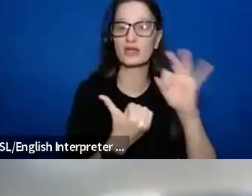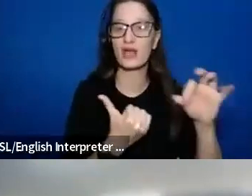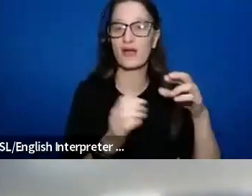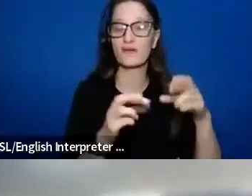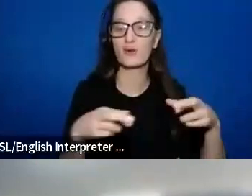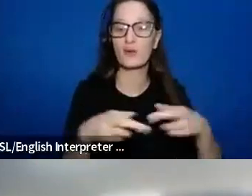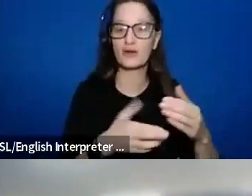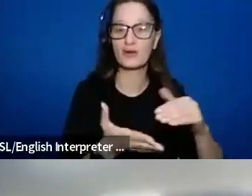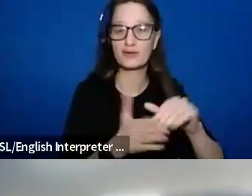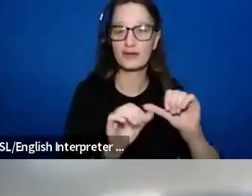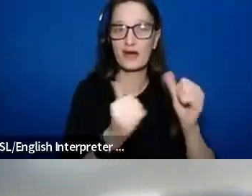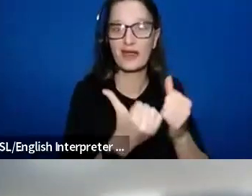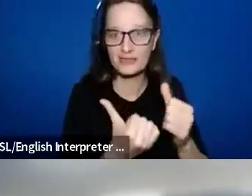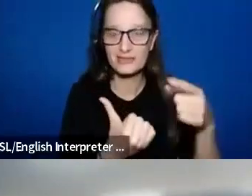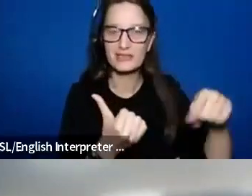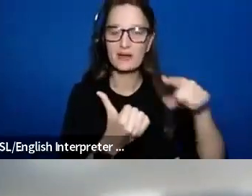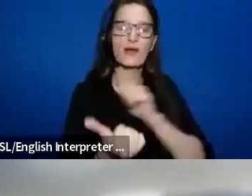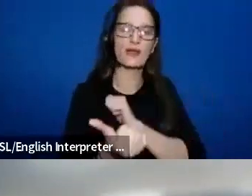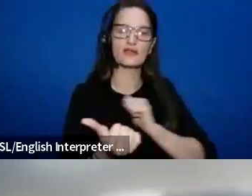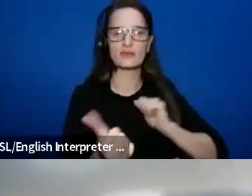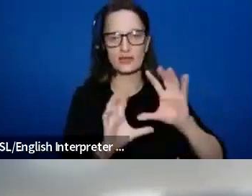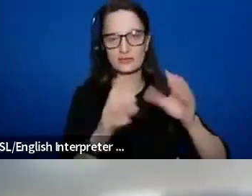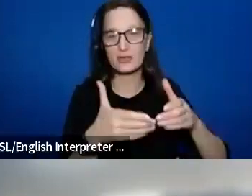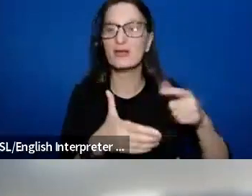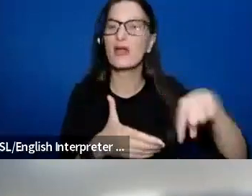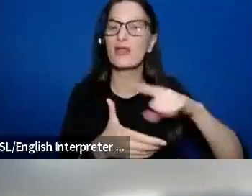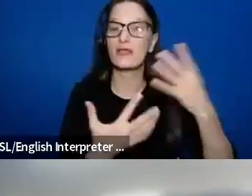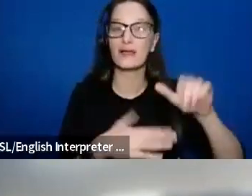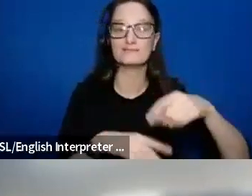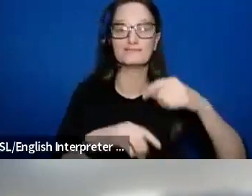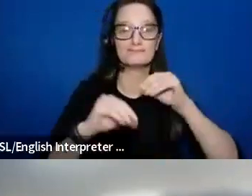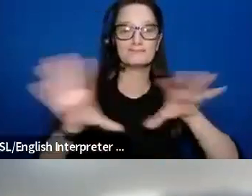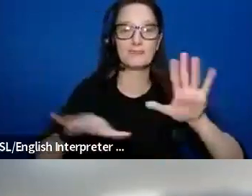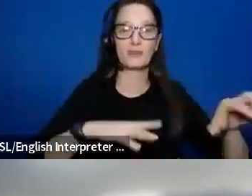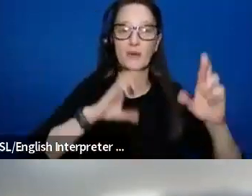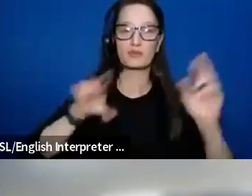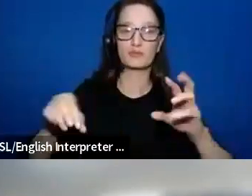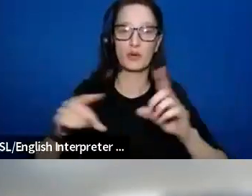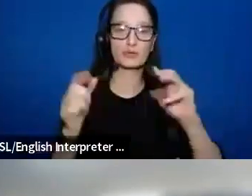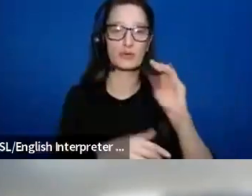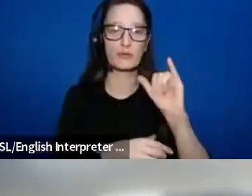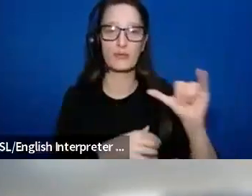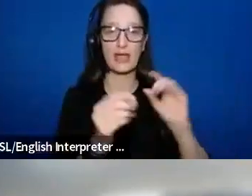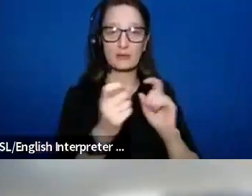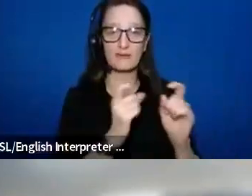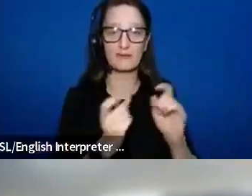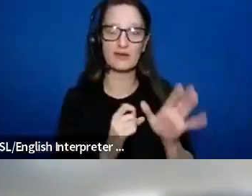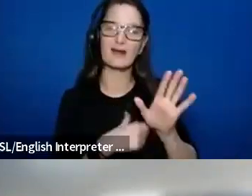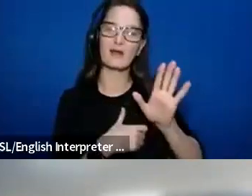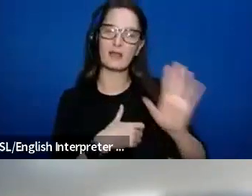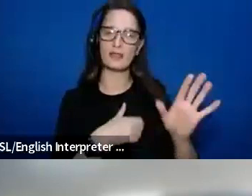excuse me, their response to the May revision. And some of the things that they described